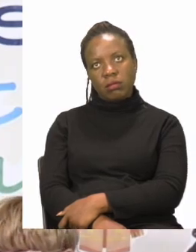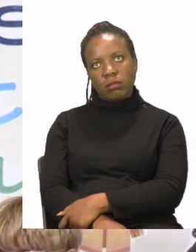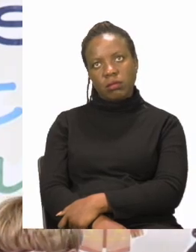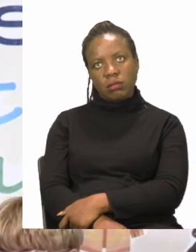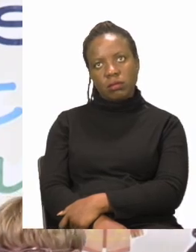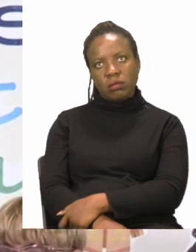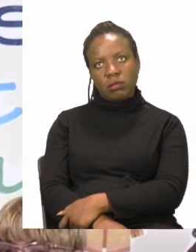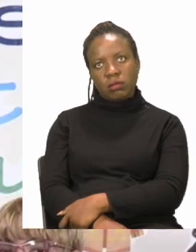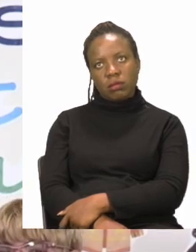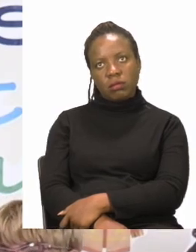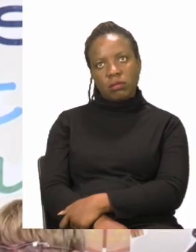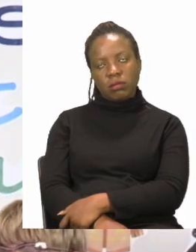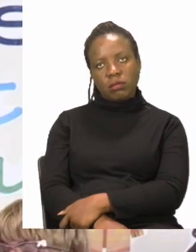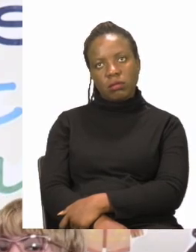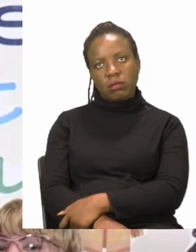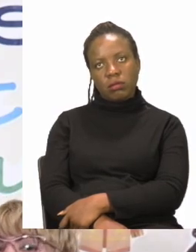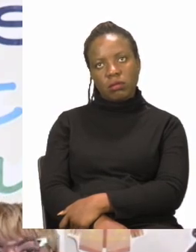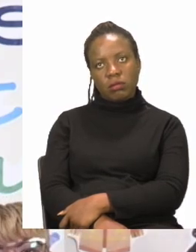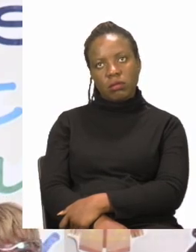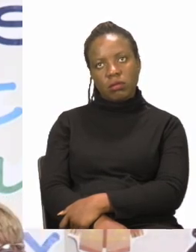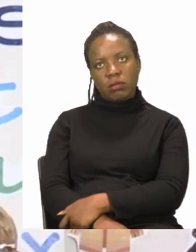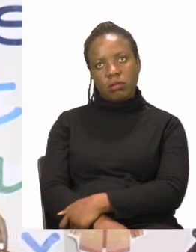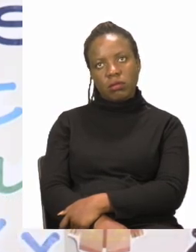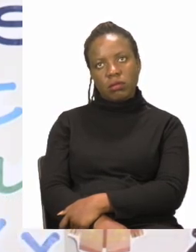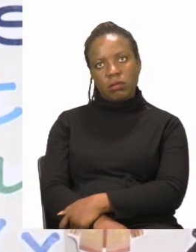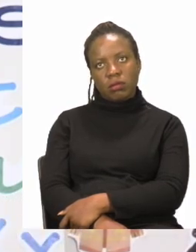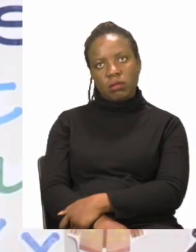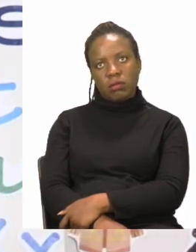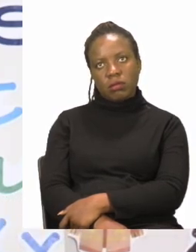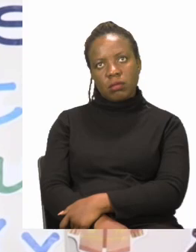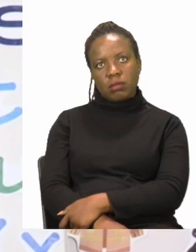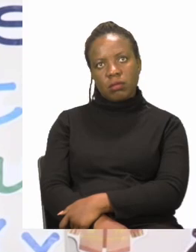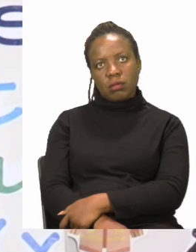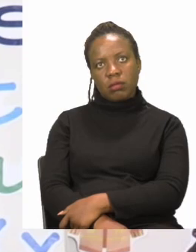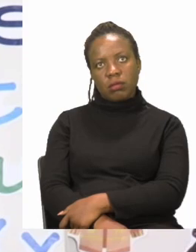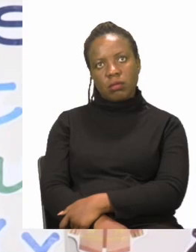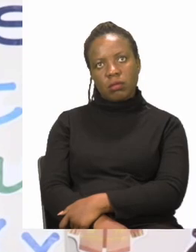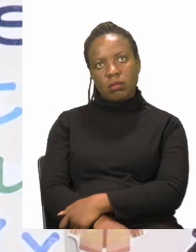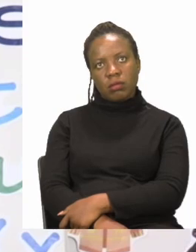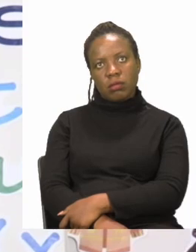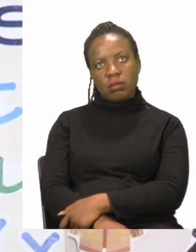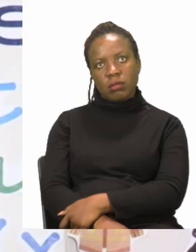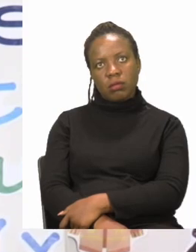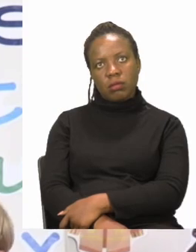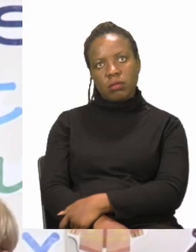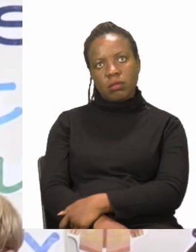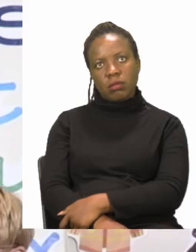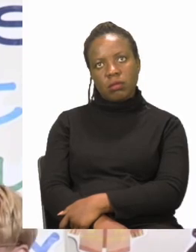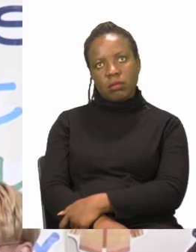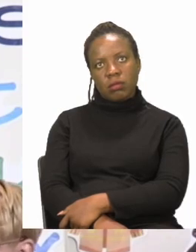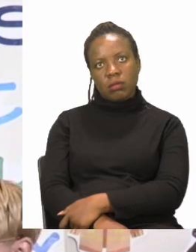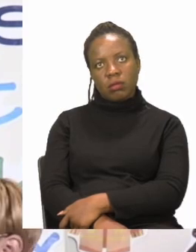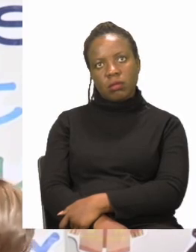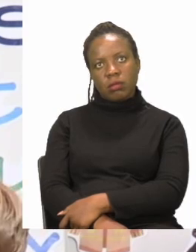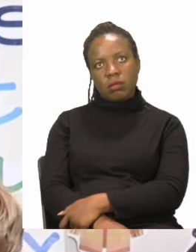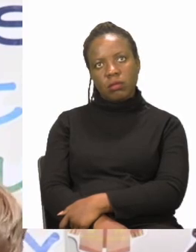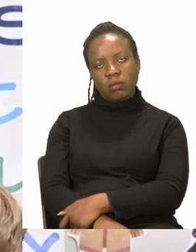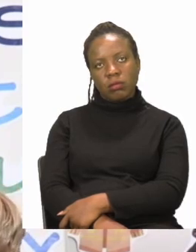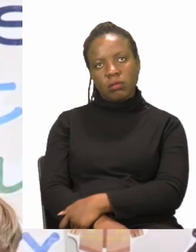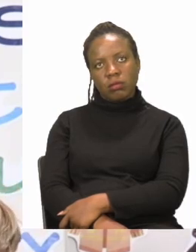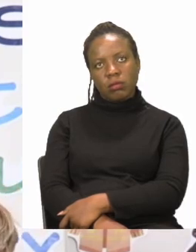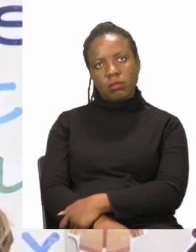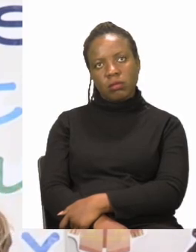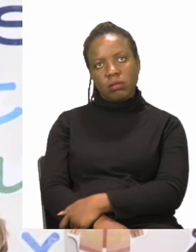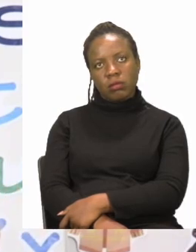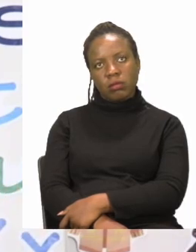Garden. Okay, remember, even though they don't tell us to clap, you can always go ahead and clap